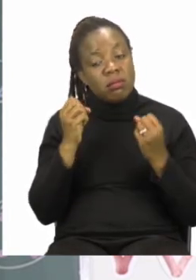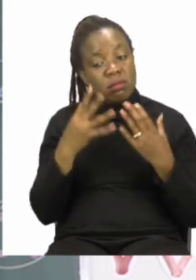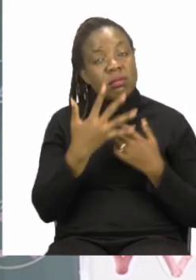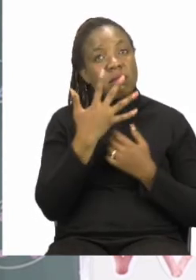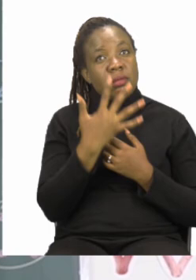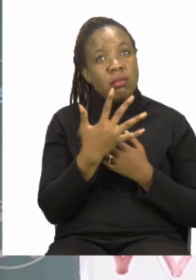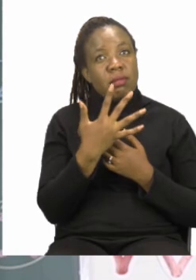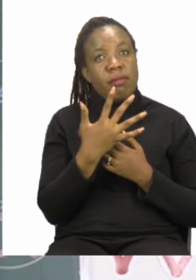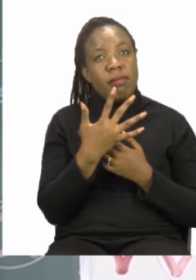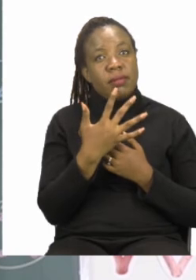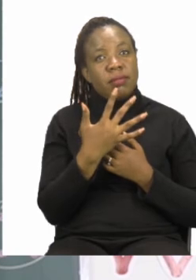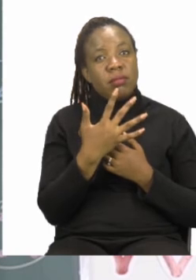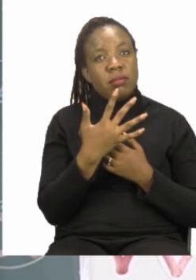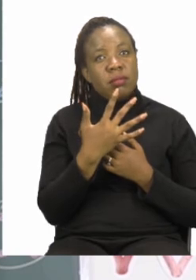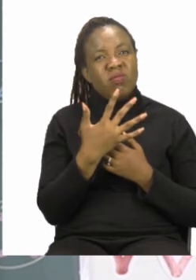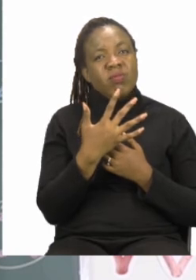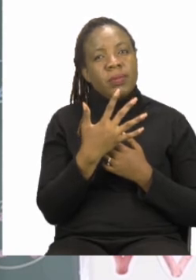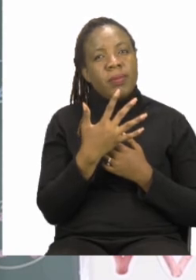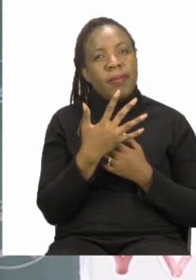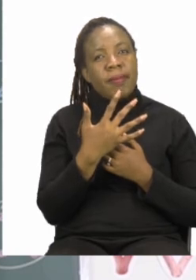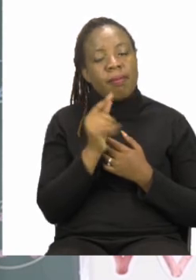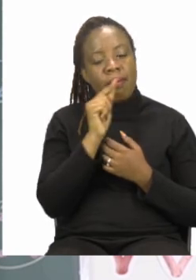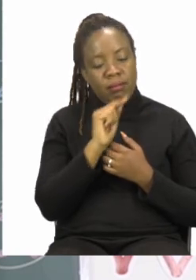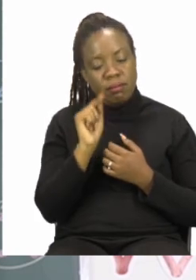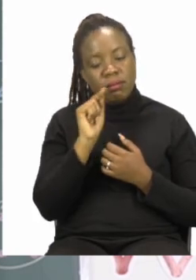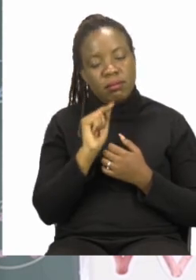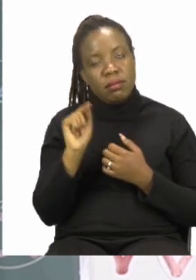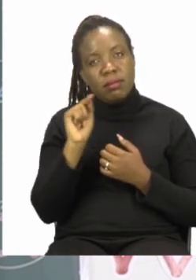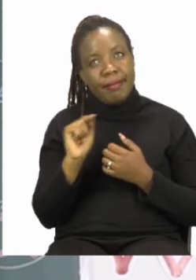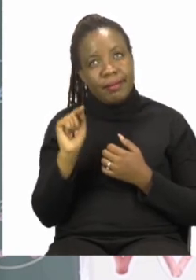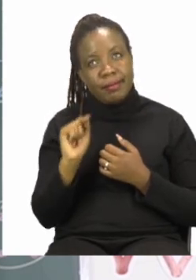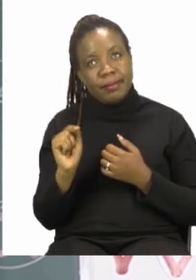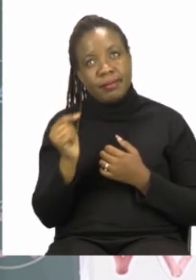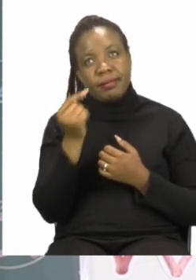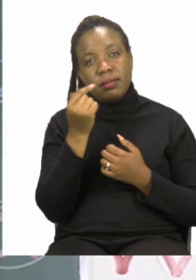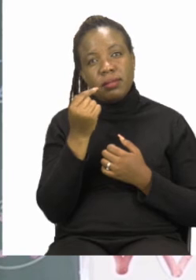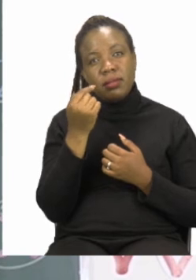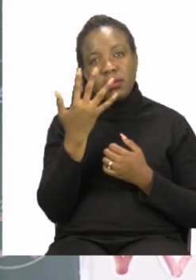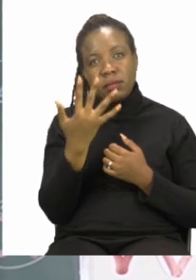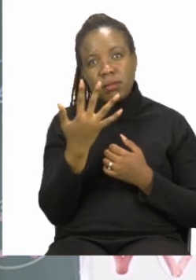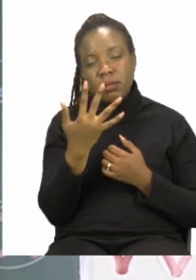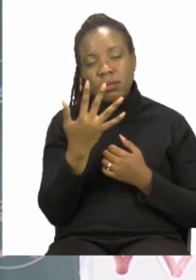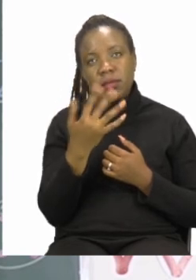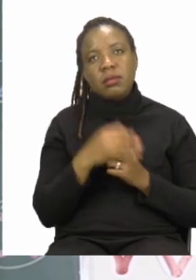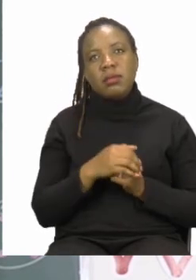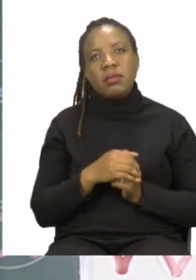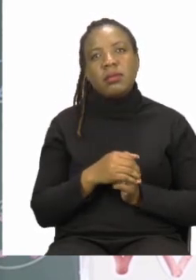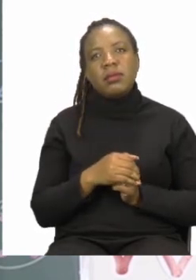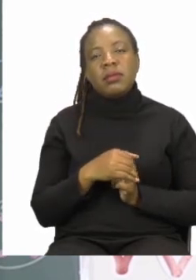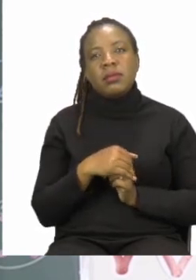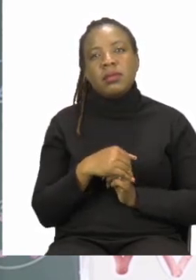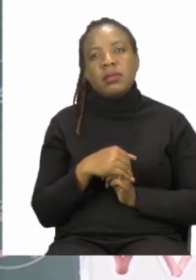3. So, you first have to draw 5 sets. 1, 2,